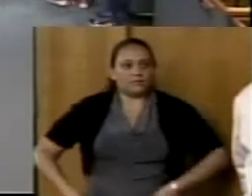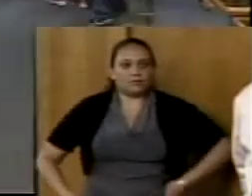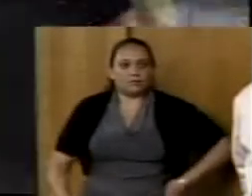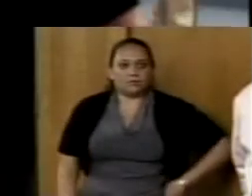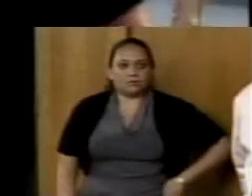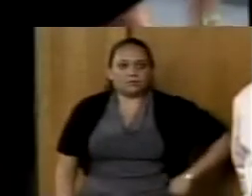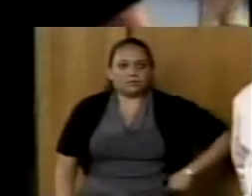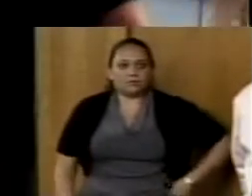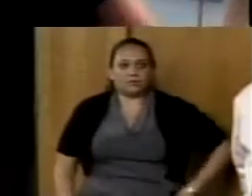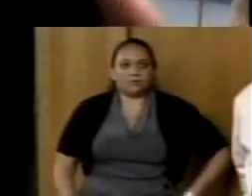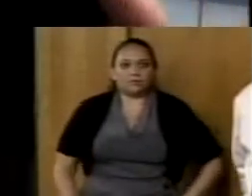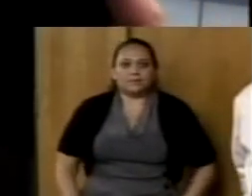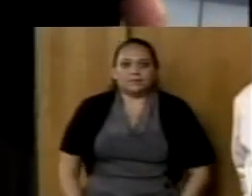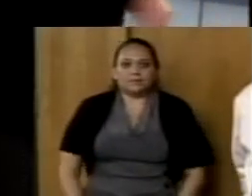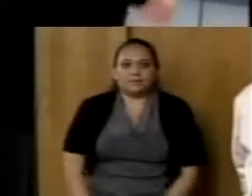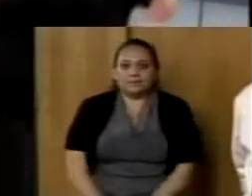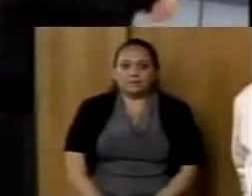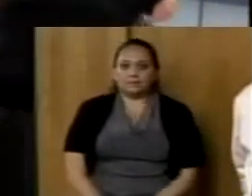Congratulations.